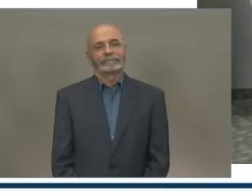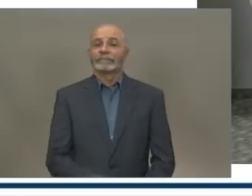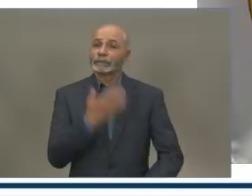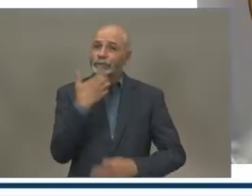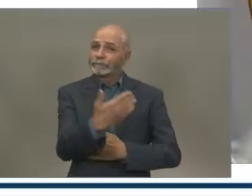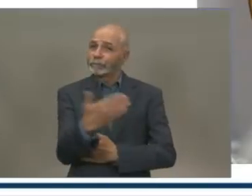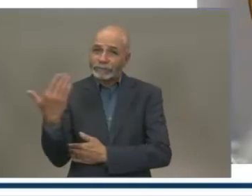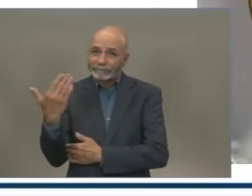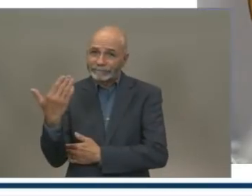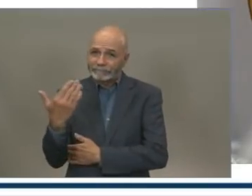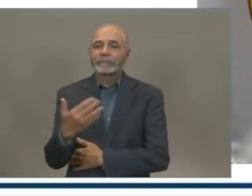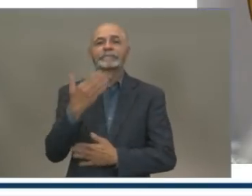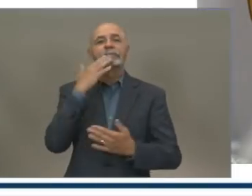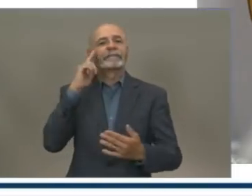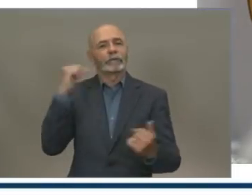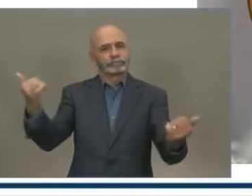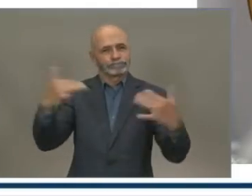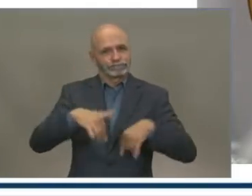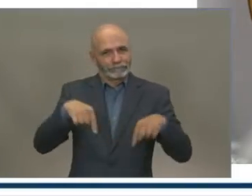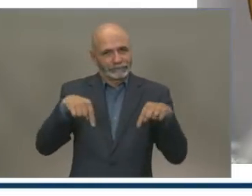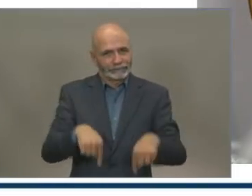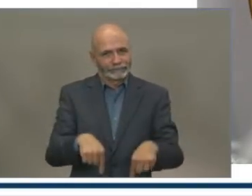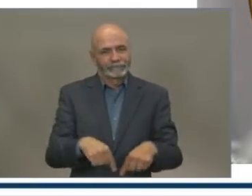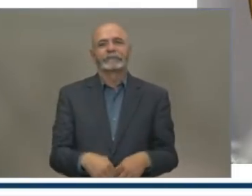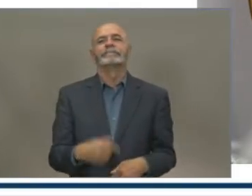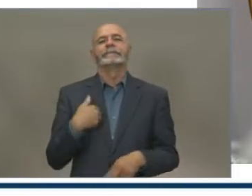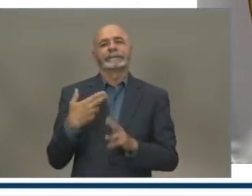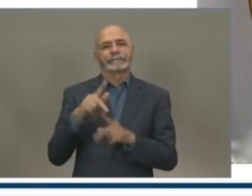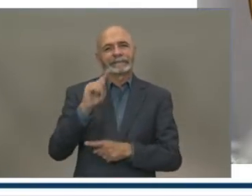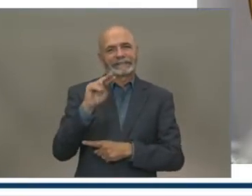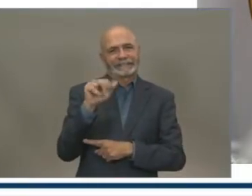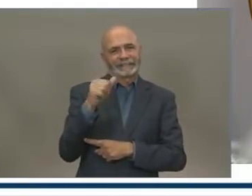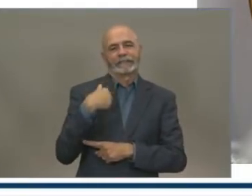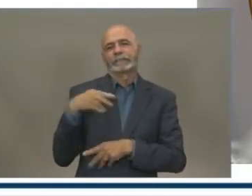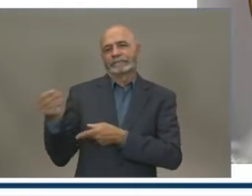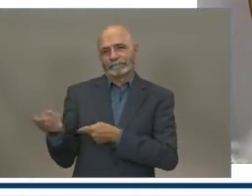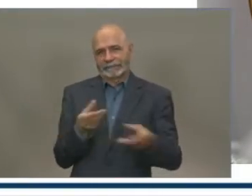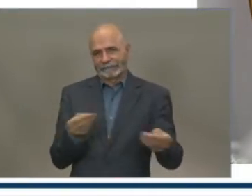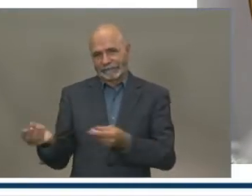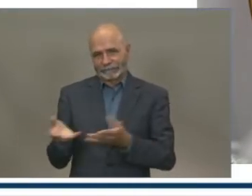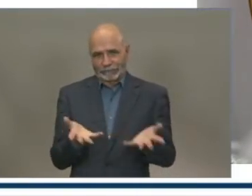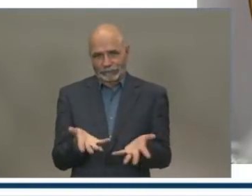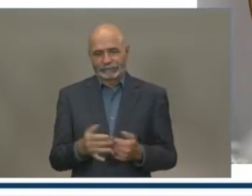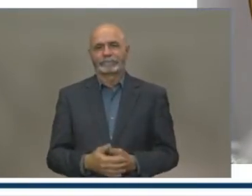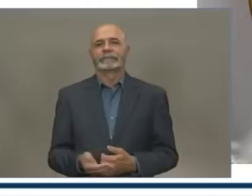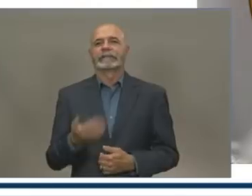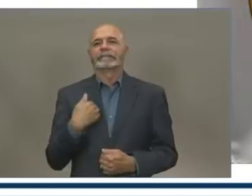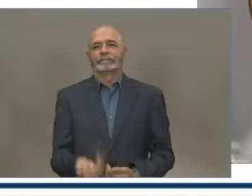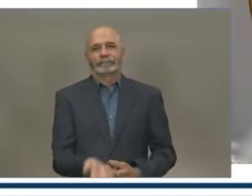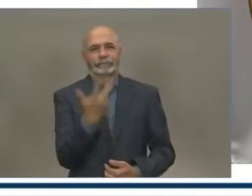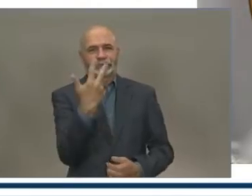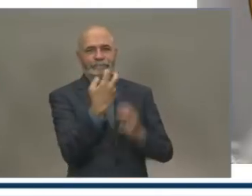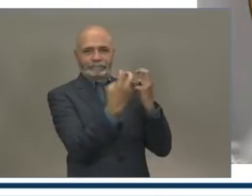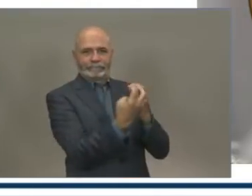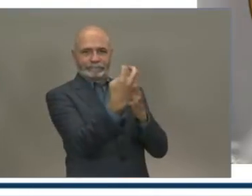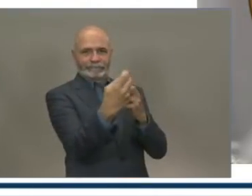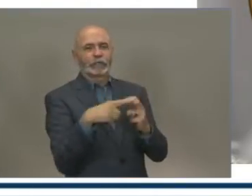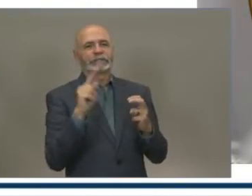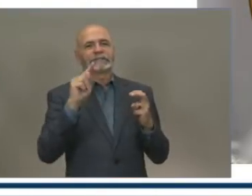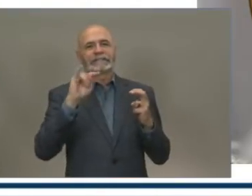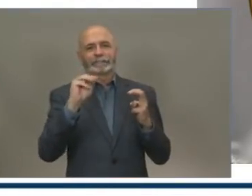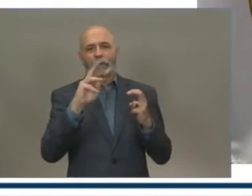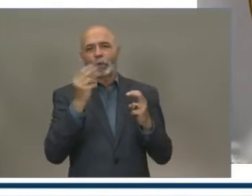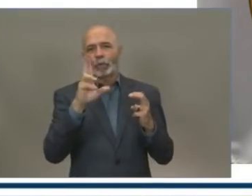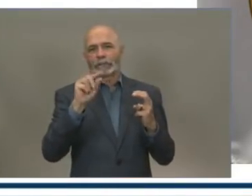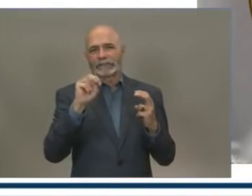Good morning and thank you for joining us. My name is Tina T-Bone. I will be your moderator for today's COVID briefing. Joining us today, the Honourable Tim Houston, Premier